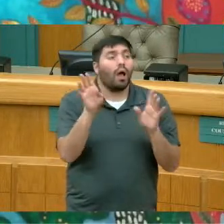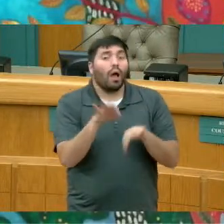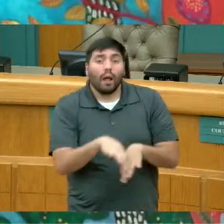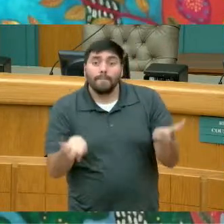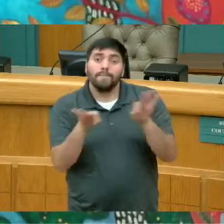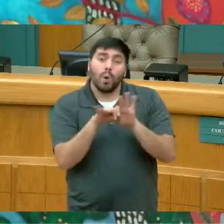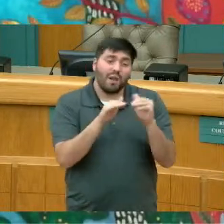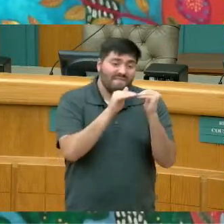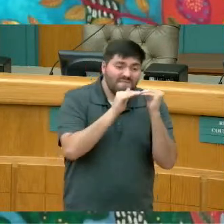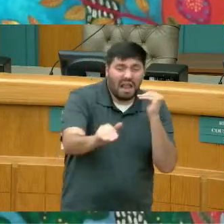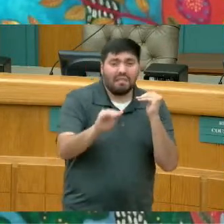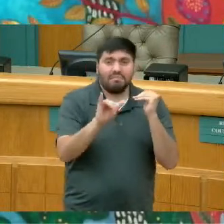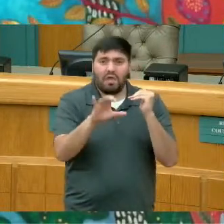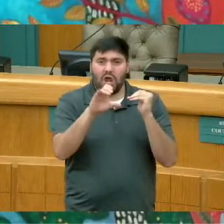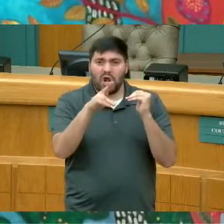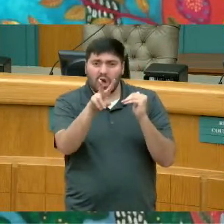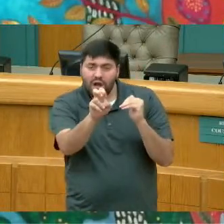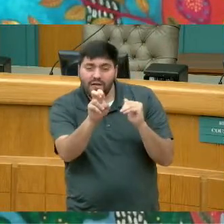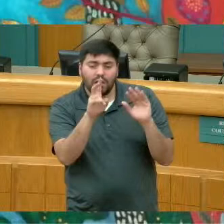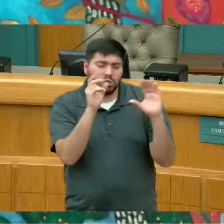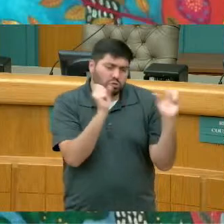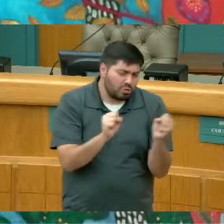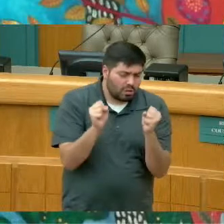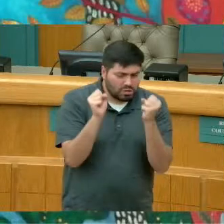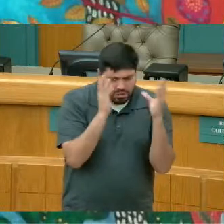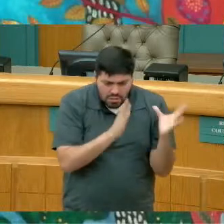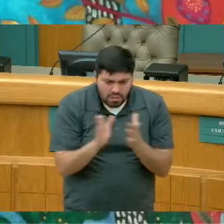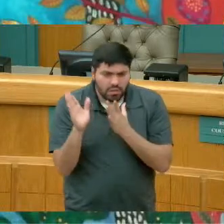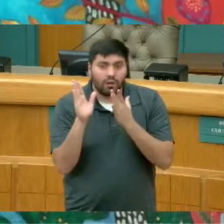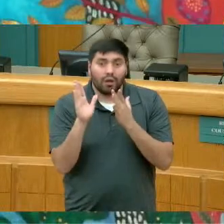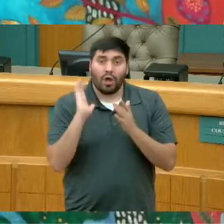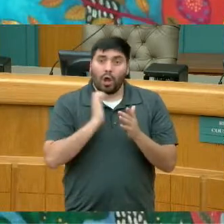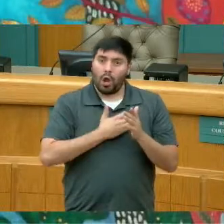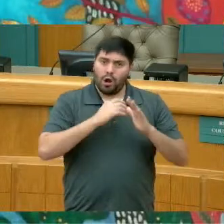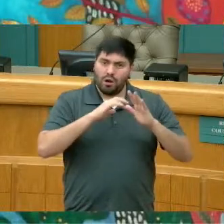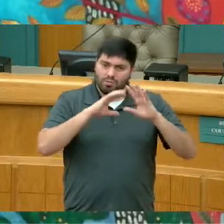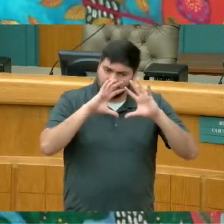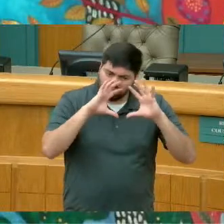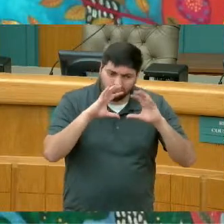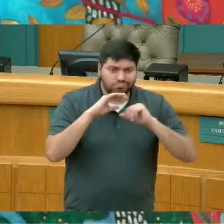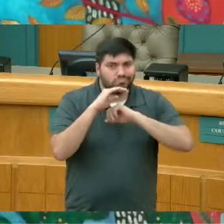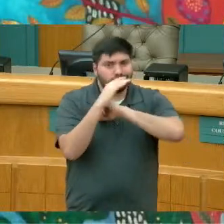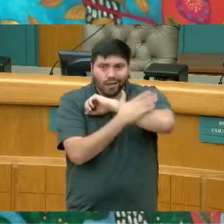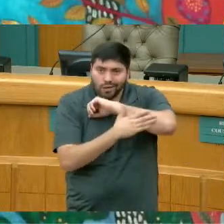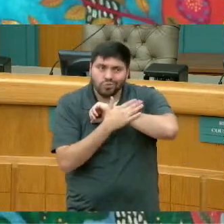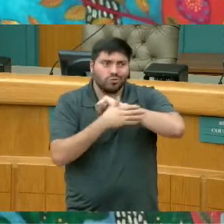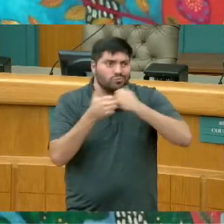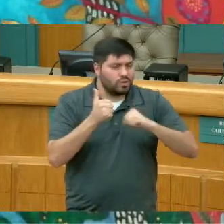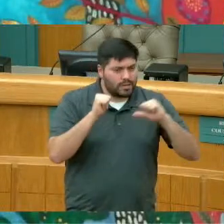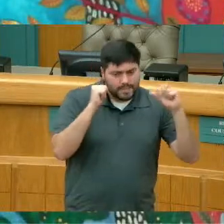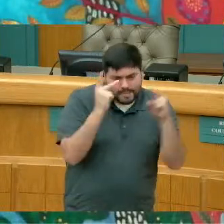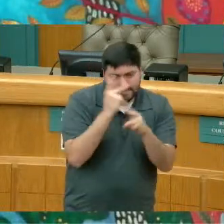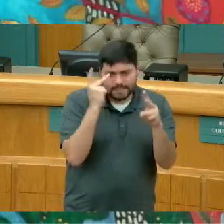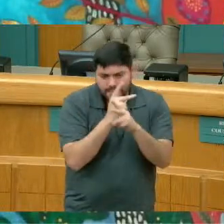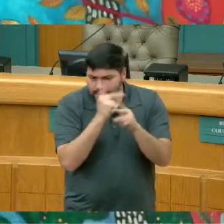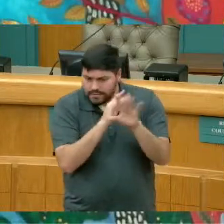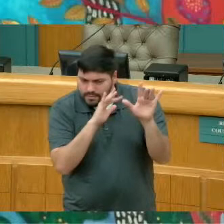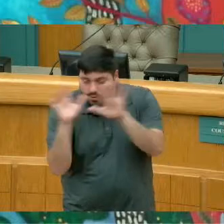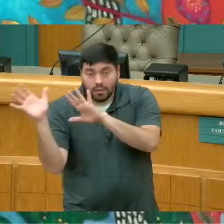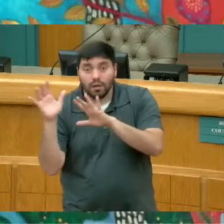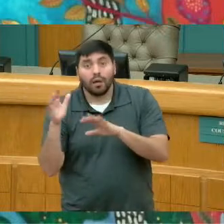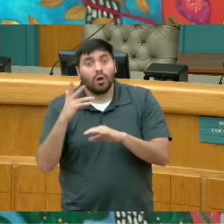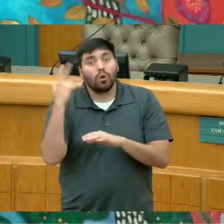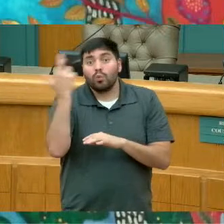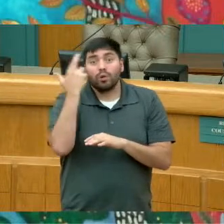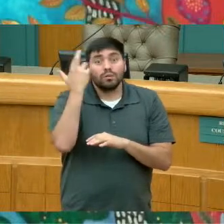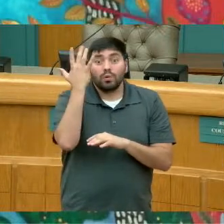and how important it was to flatten it. And it was a strategy of our entire country to do so. And the reason that we